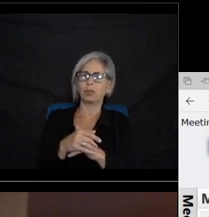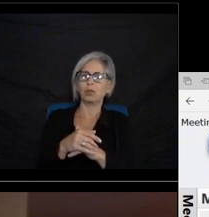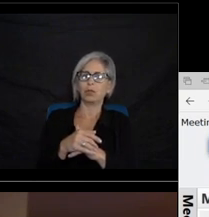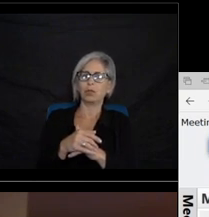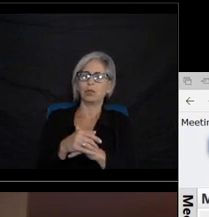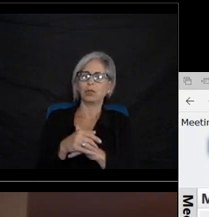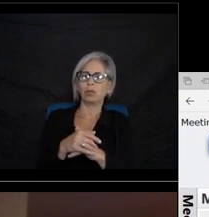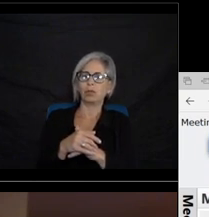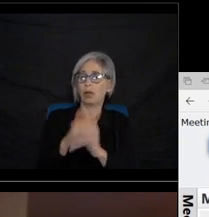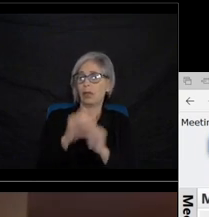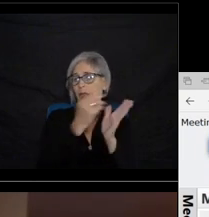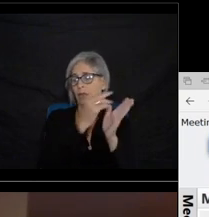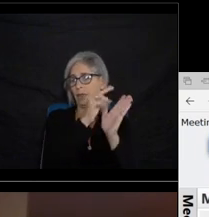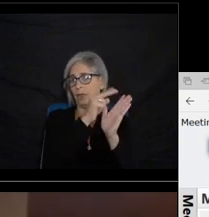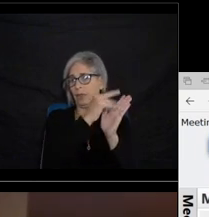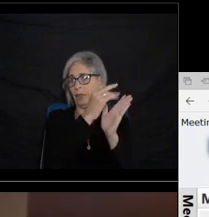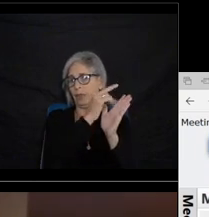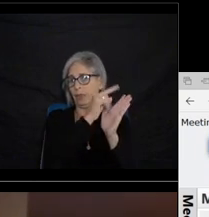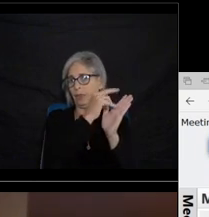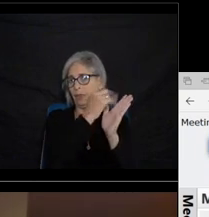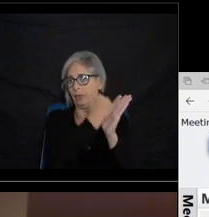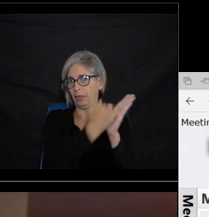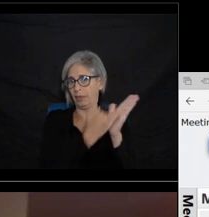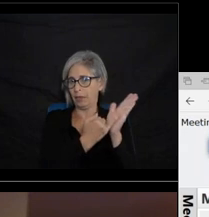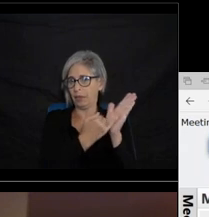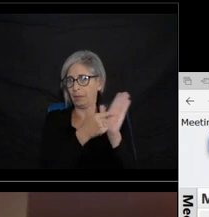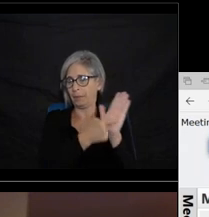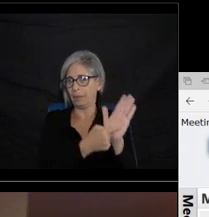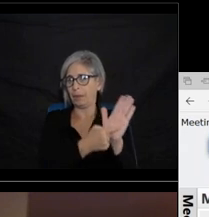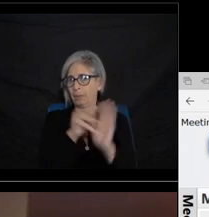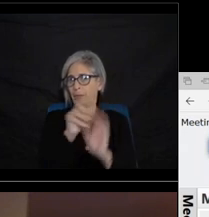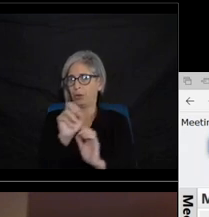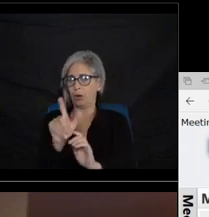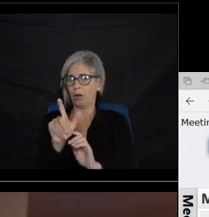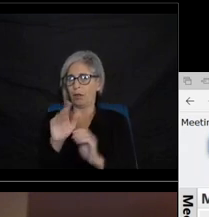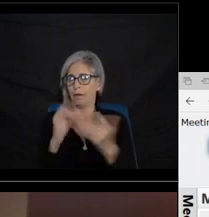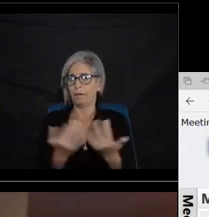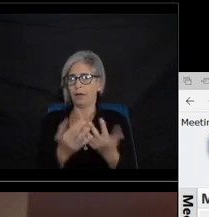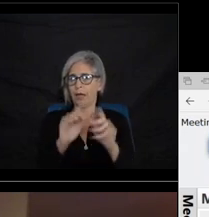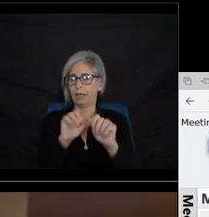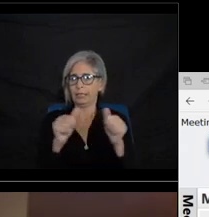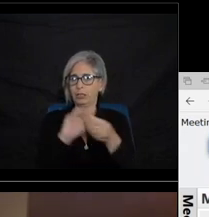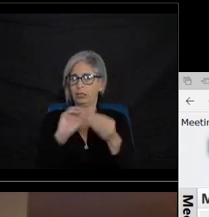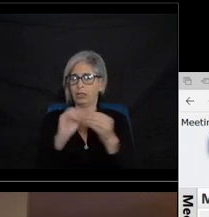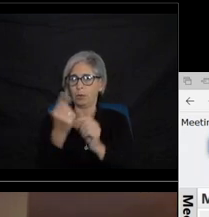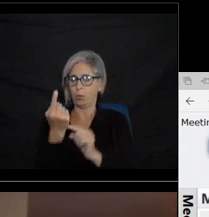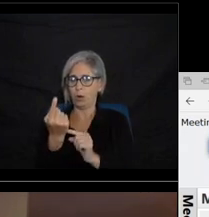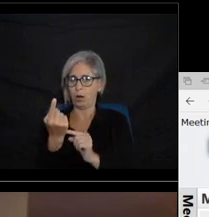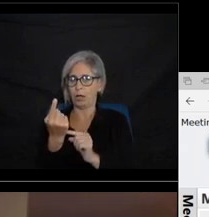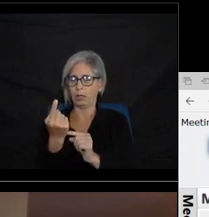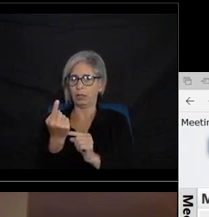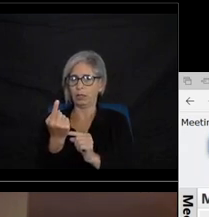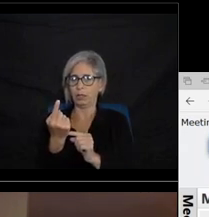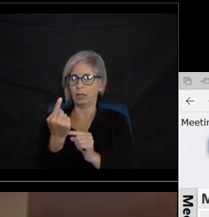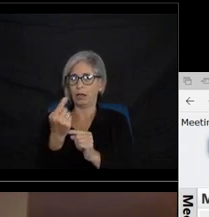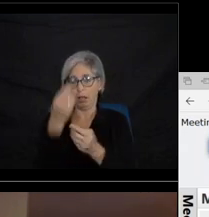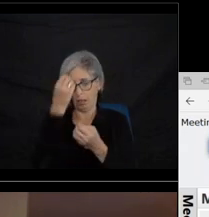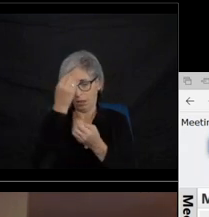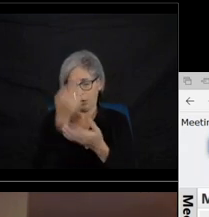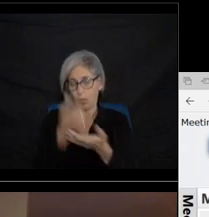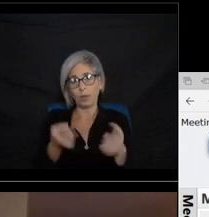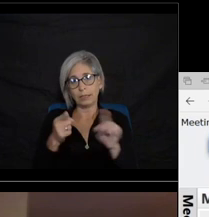the mural that we, for the Fire Station 1, we have, to give you an update on that,